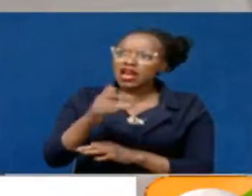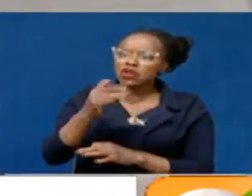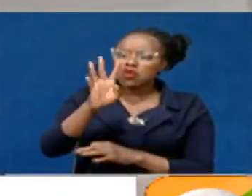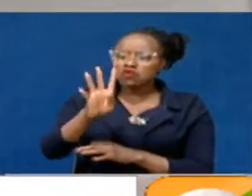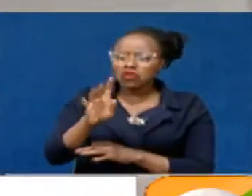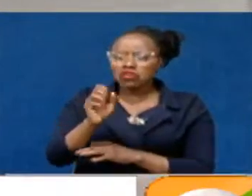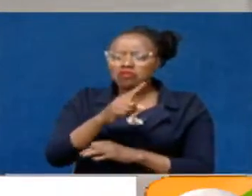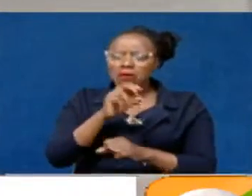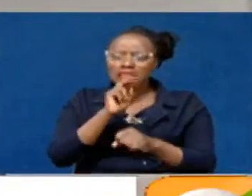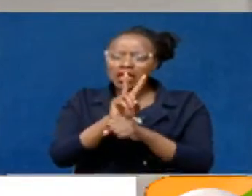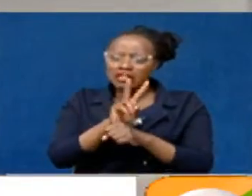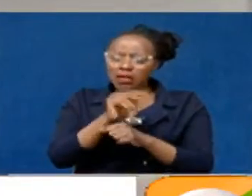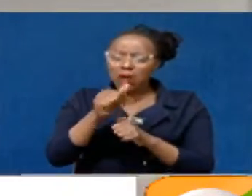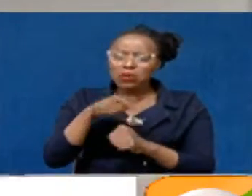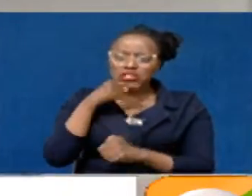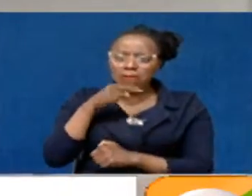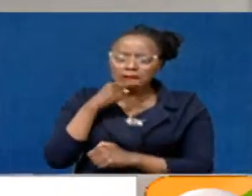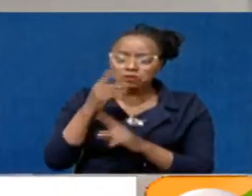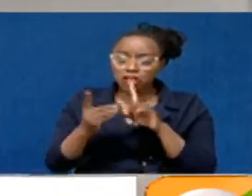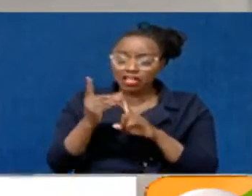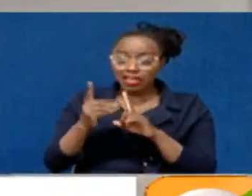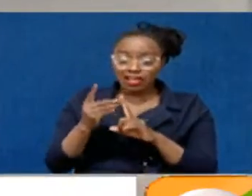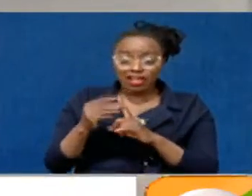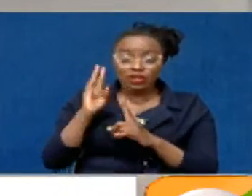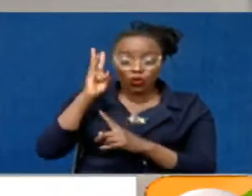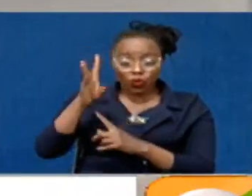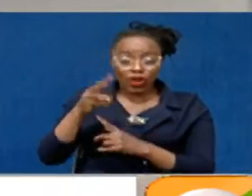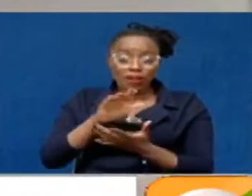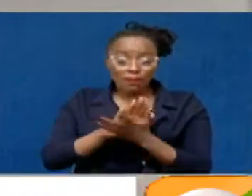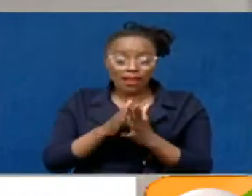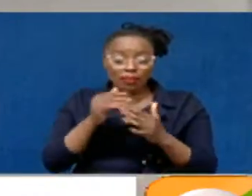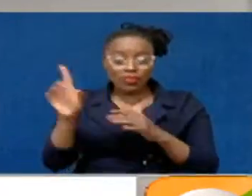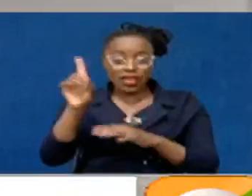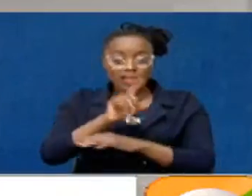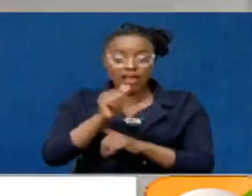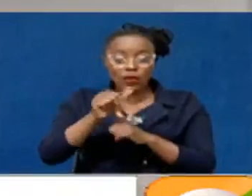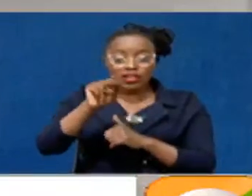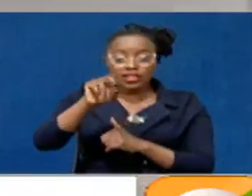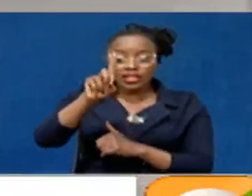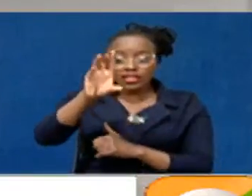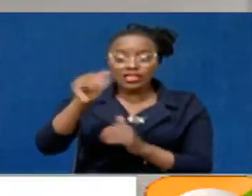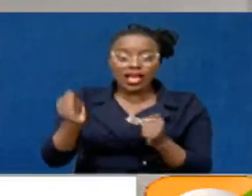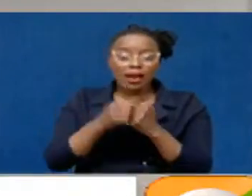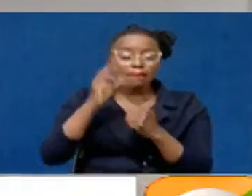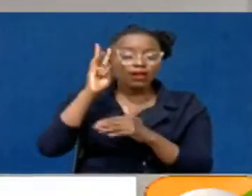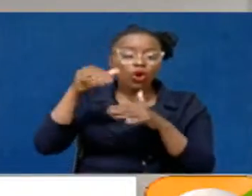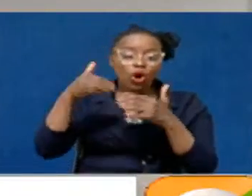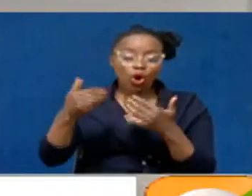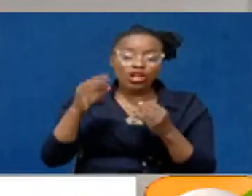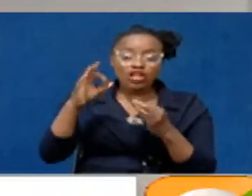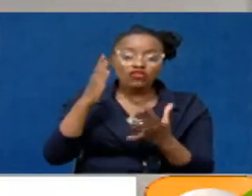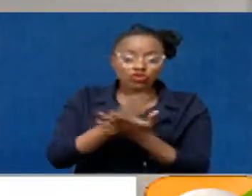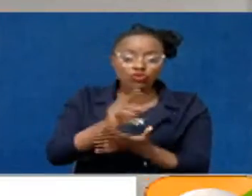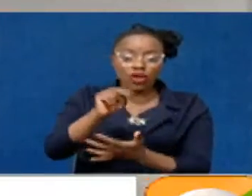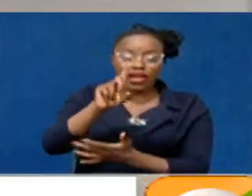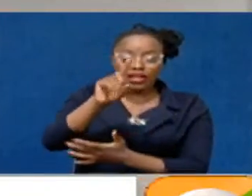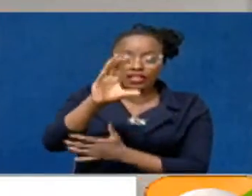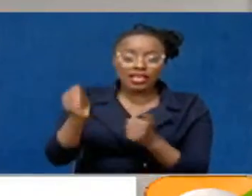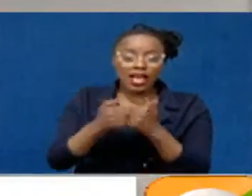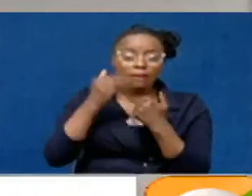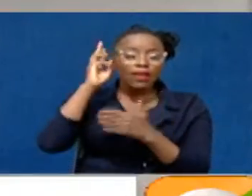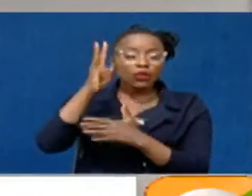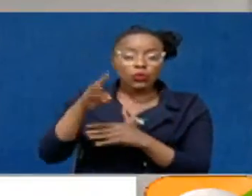4th December dates that are being mentioned will actually be the days when NDC will happen, and whether actually the NDC will